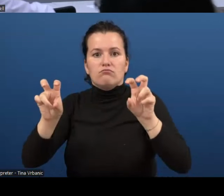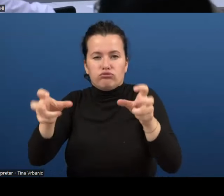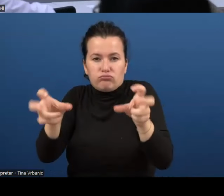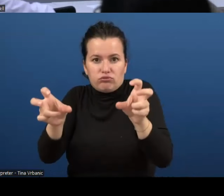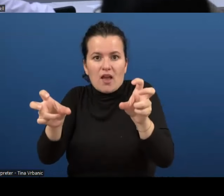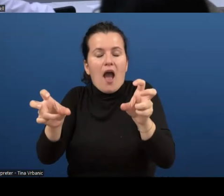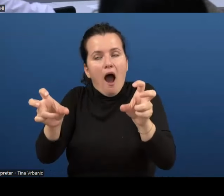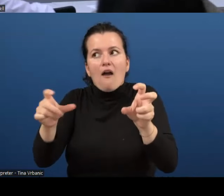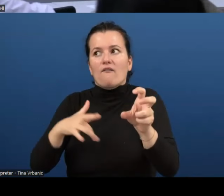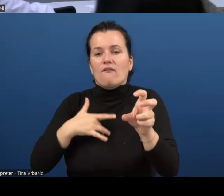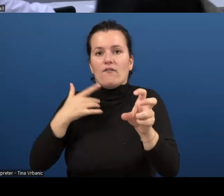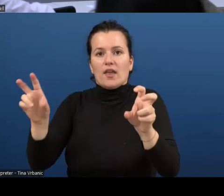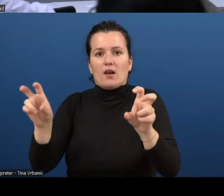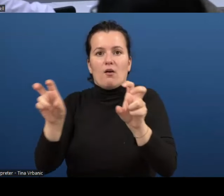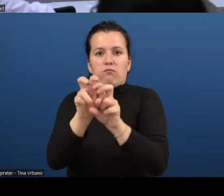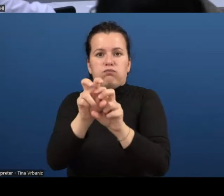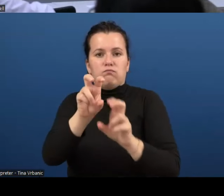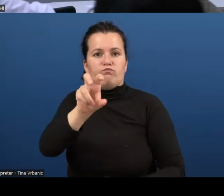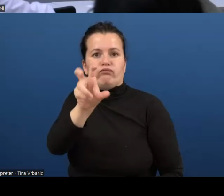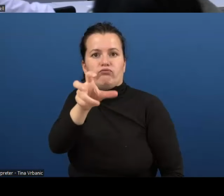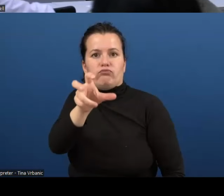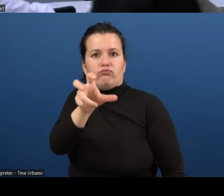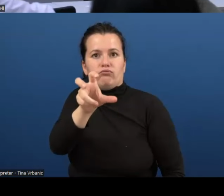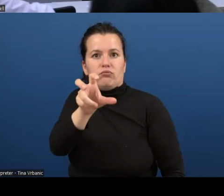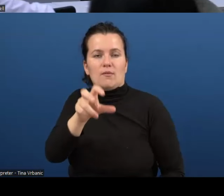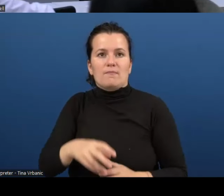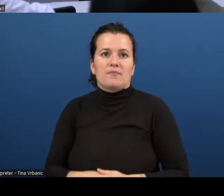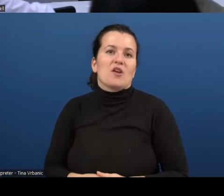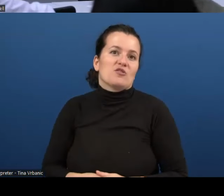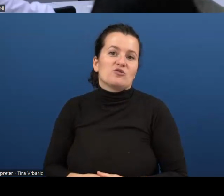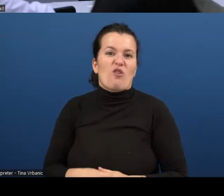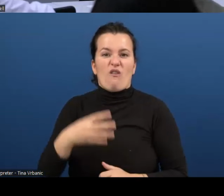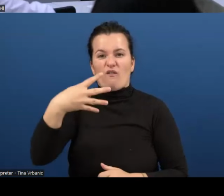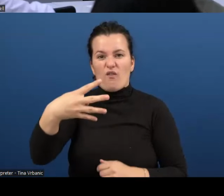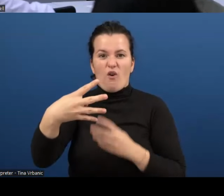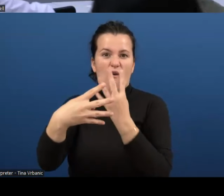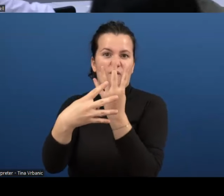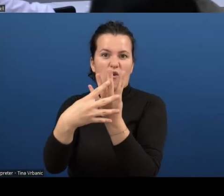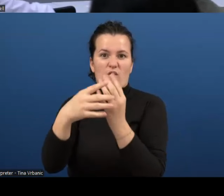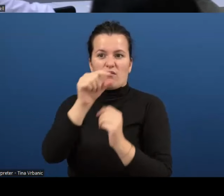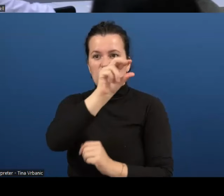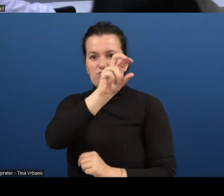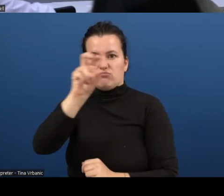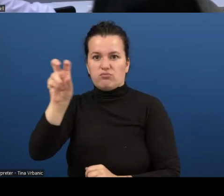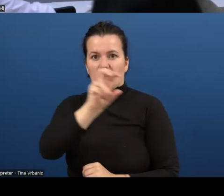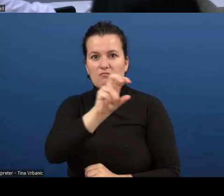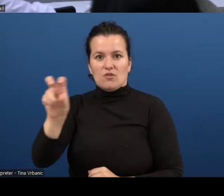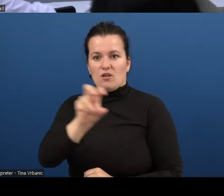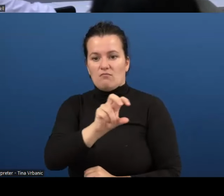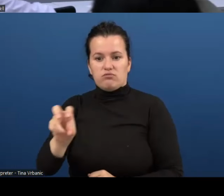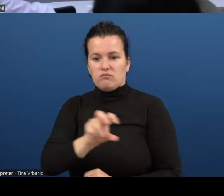with a 4x4 grid, you can present many different yeah, patterns.